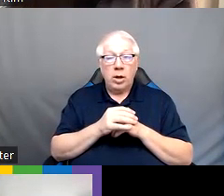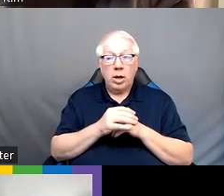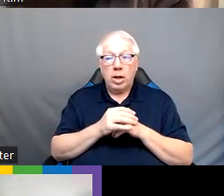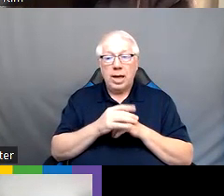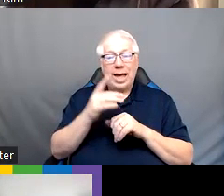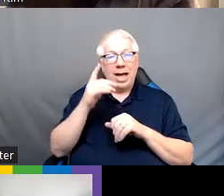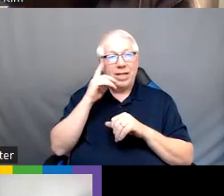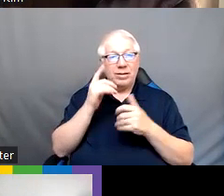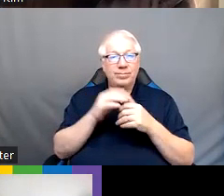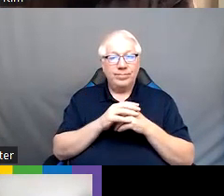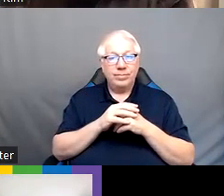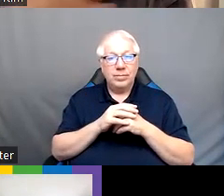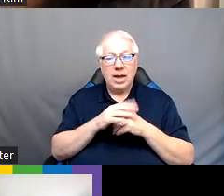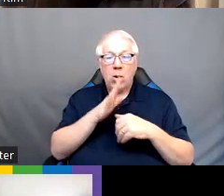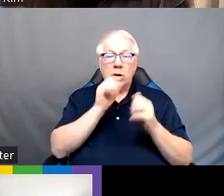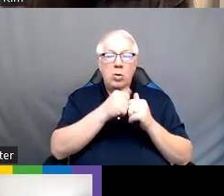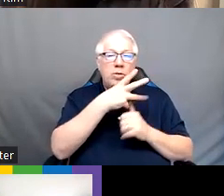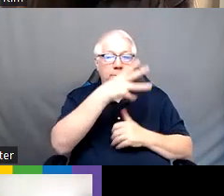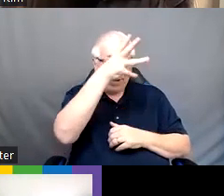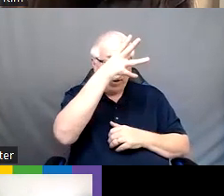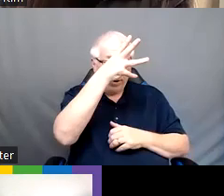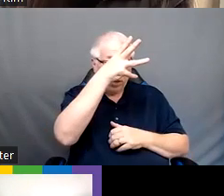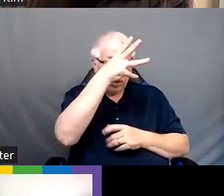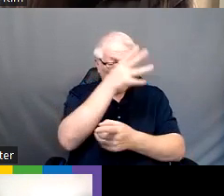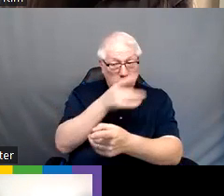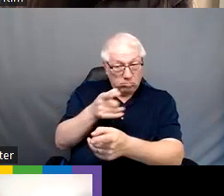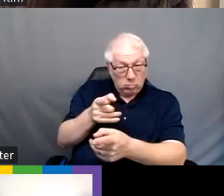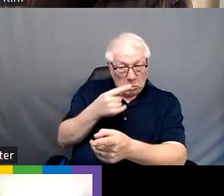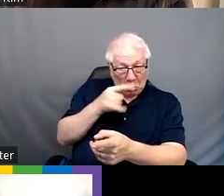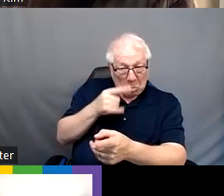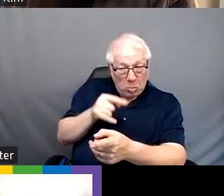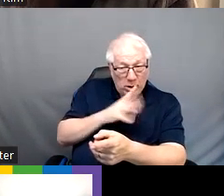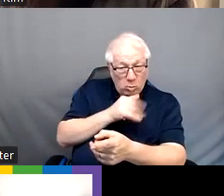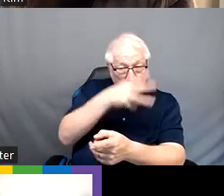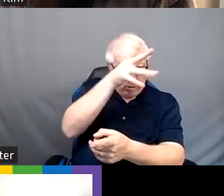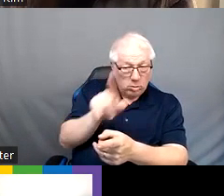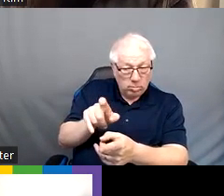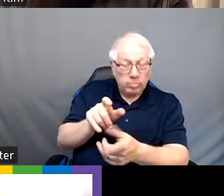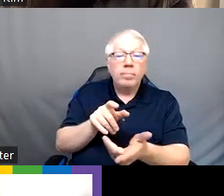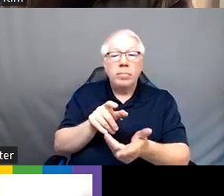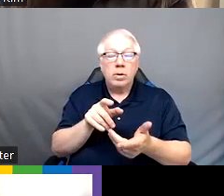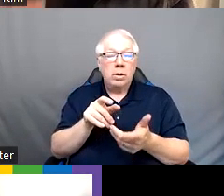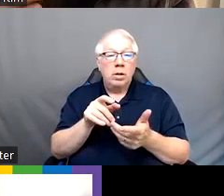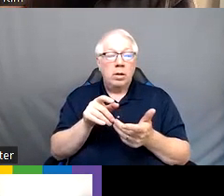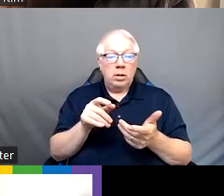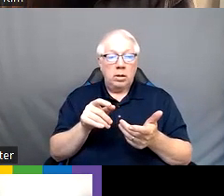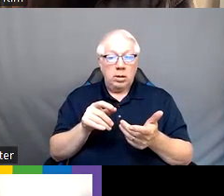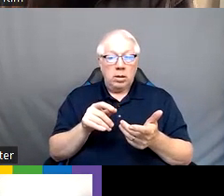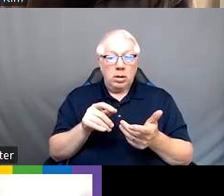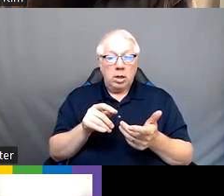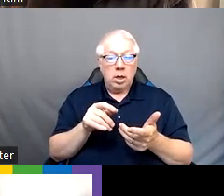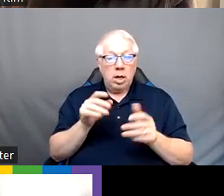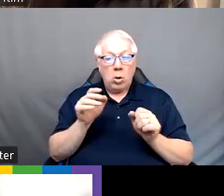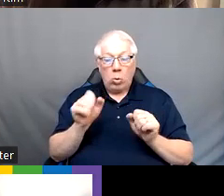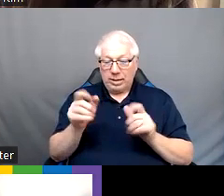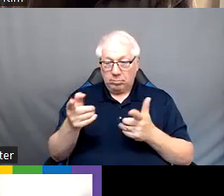would, talk with the parents, as long as the kid was okay with me talking to the parents about this. Like, we could either get you